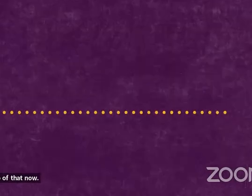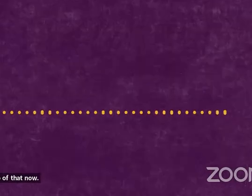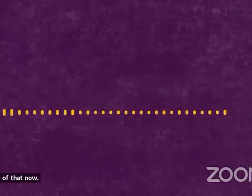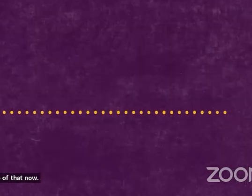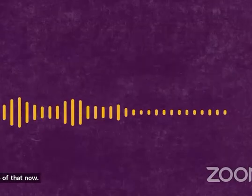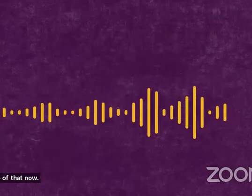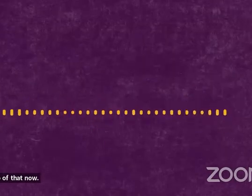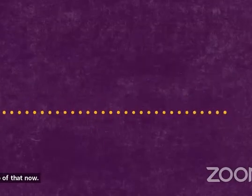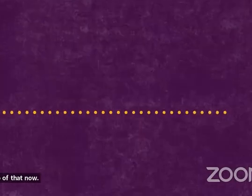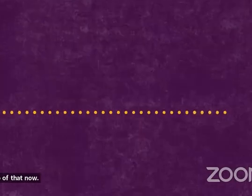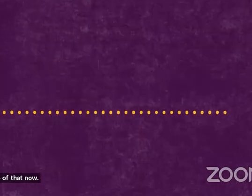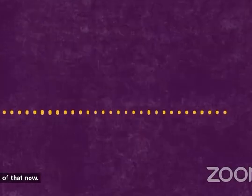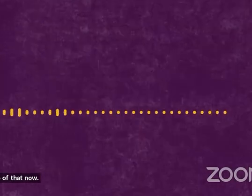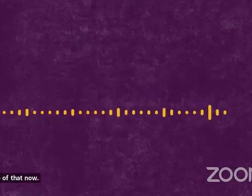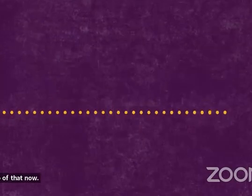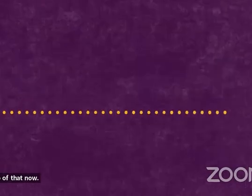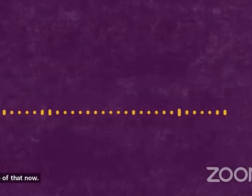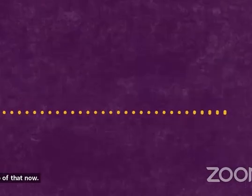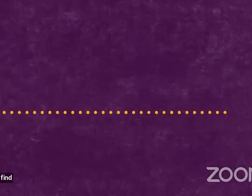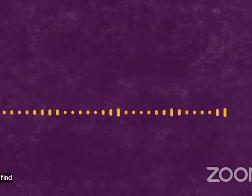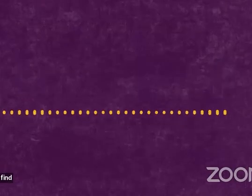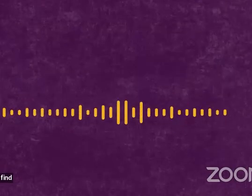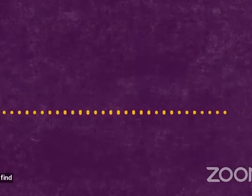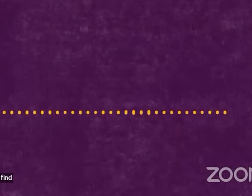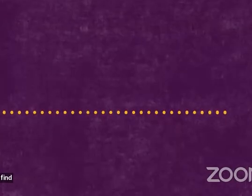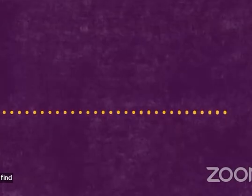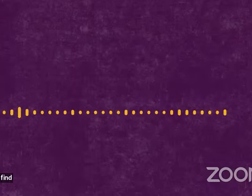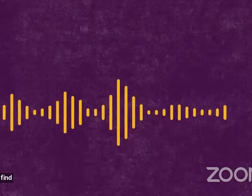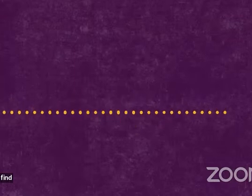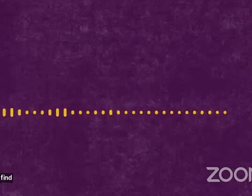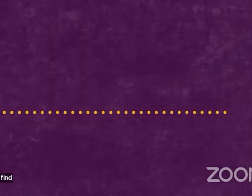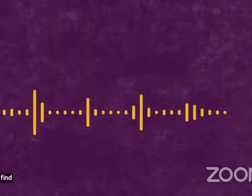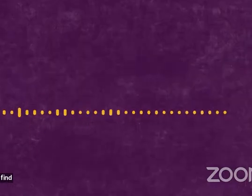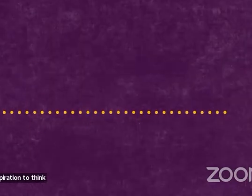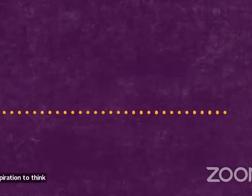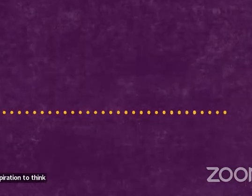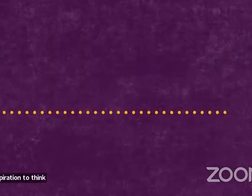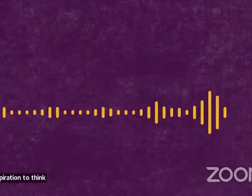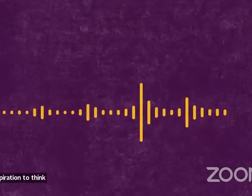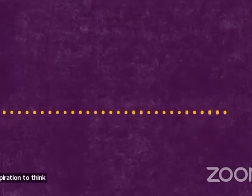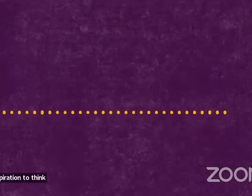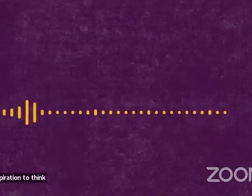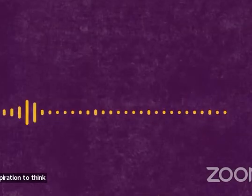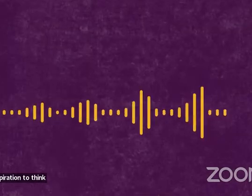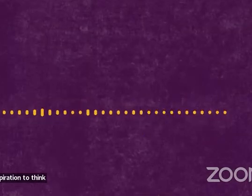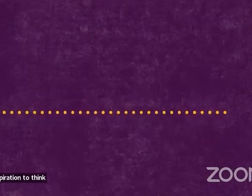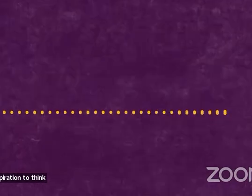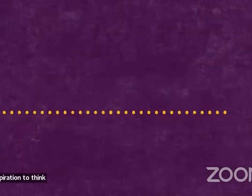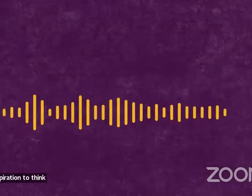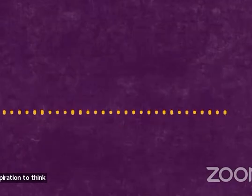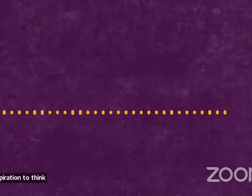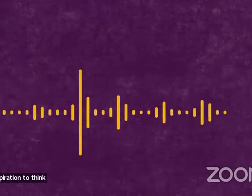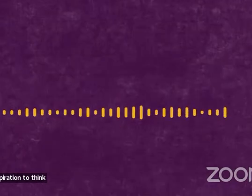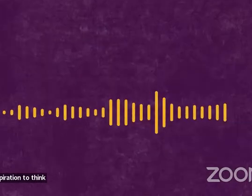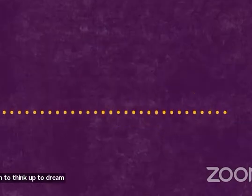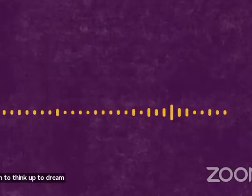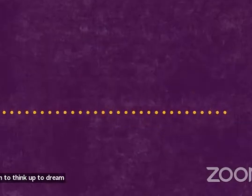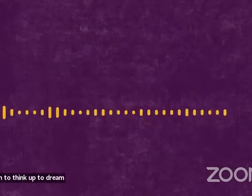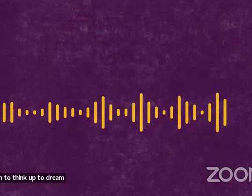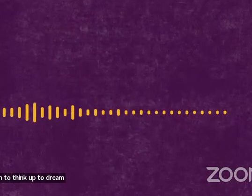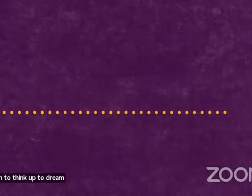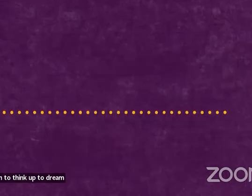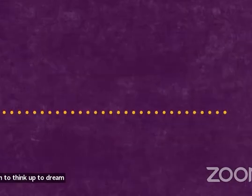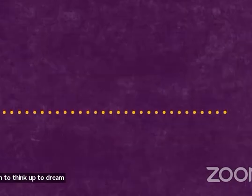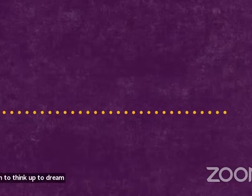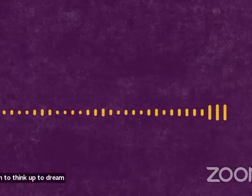where do you find the inspiration to think up to dream up the worlds that are so wildly different from our